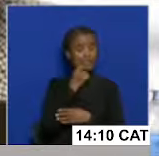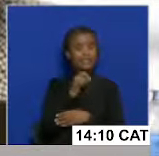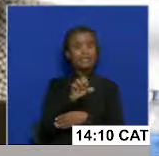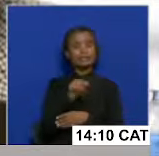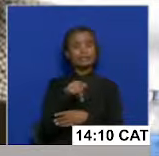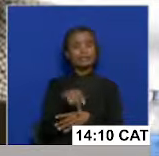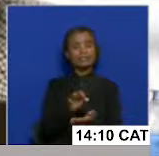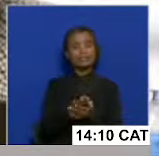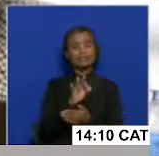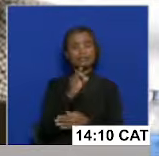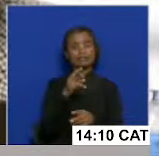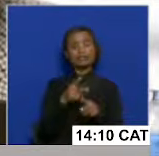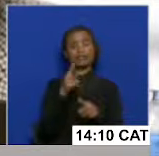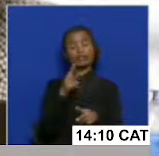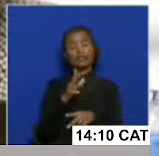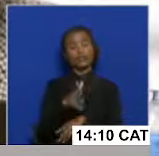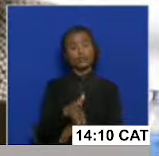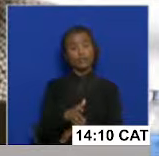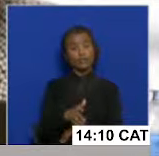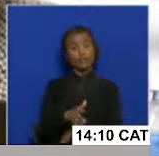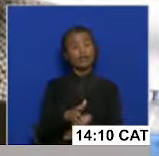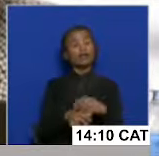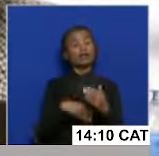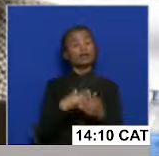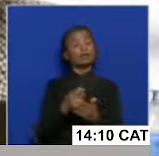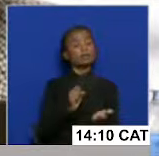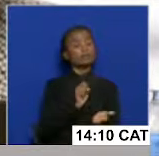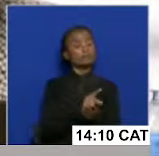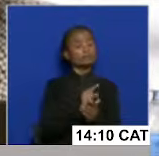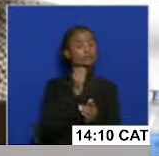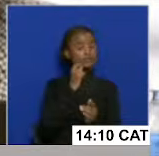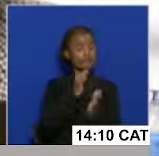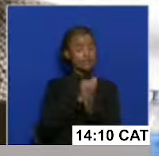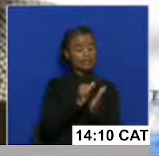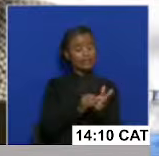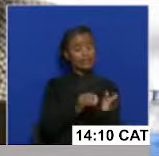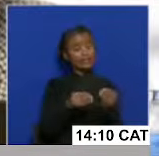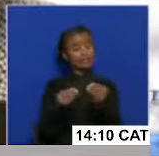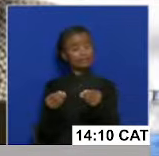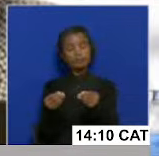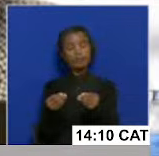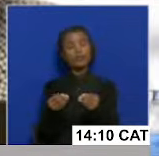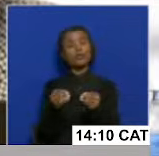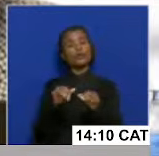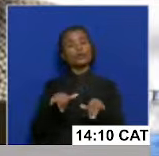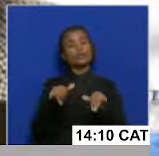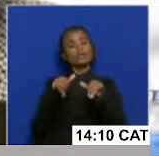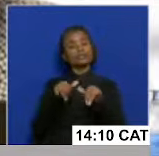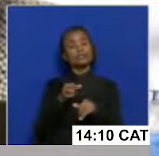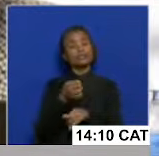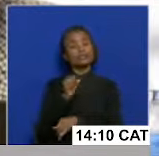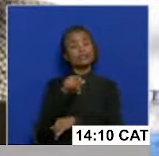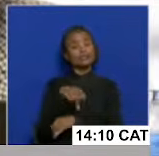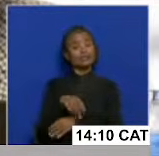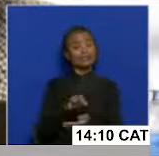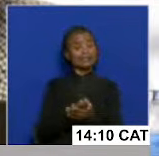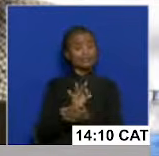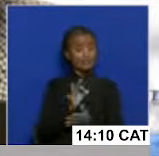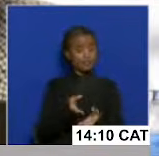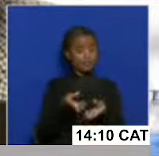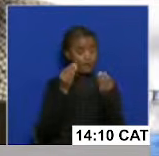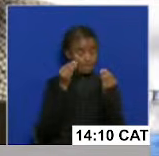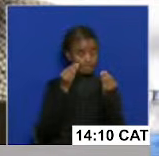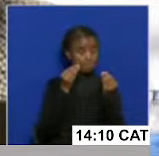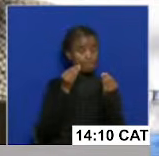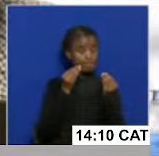say to her, don't give the statement until you get the SAP 13. Is that a fair reading of your message there?